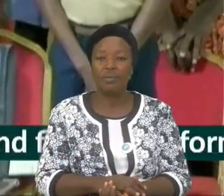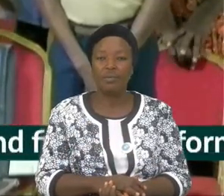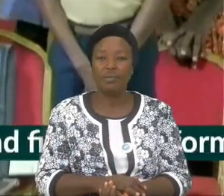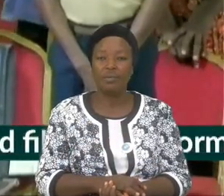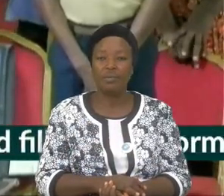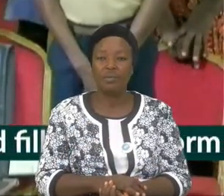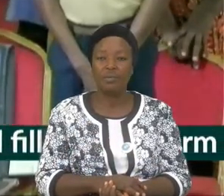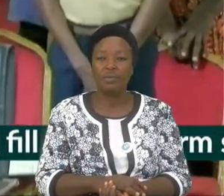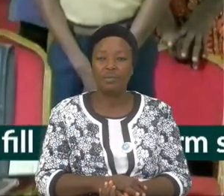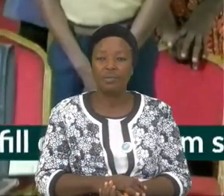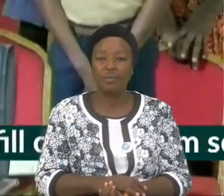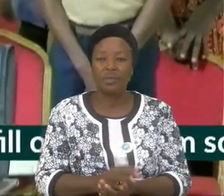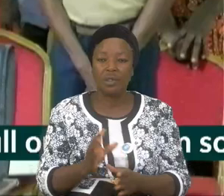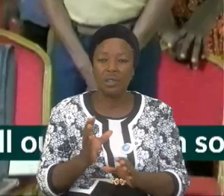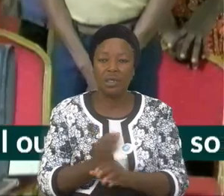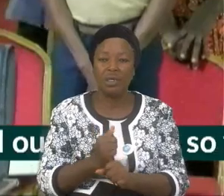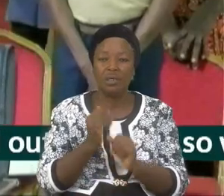for your miracle.